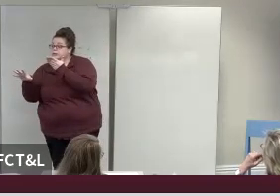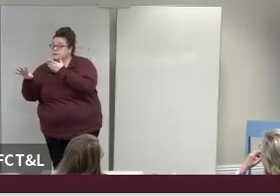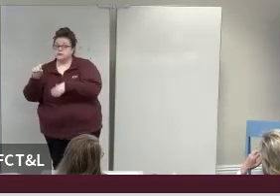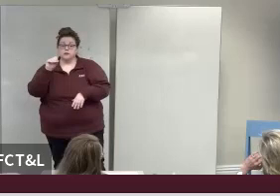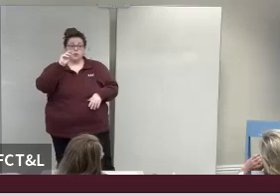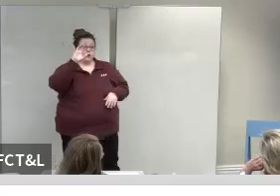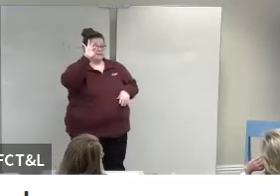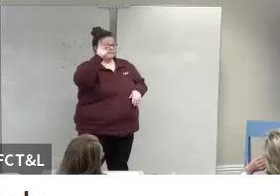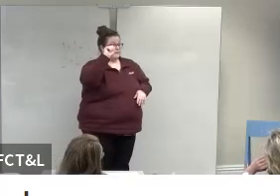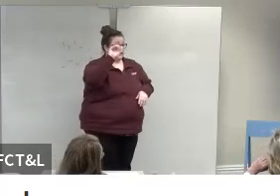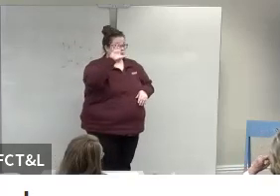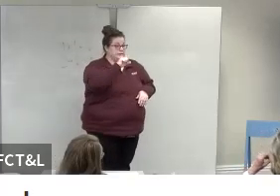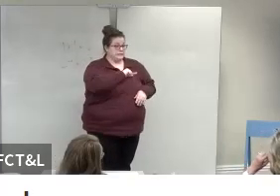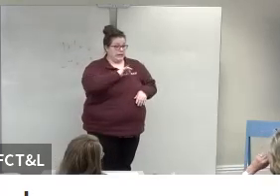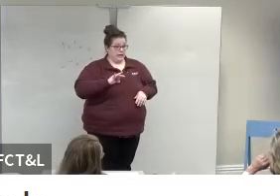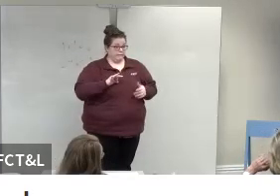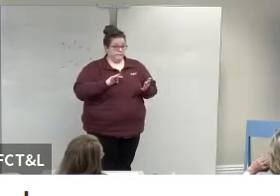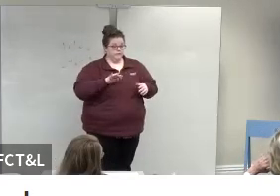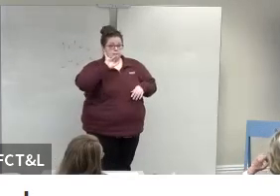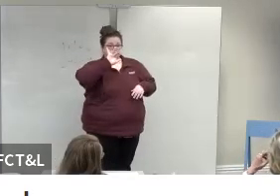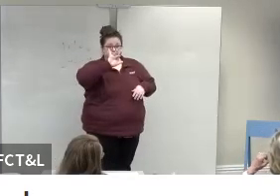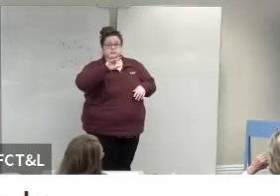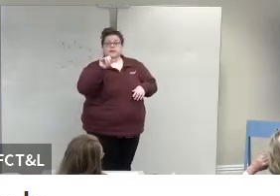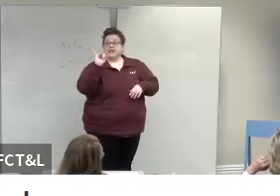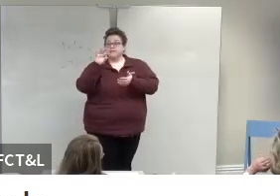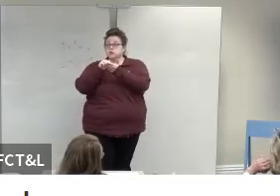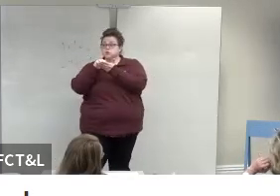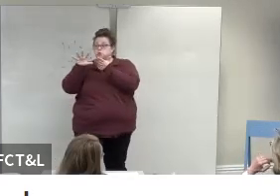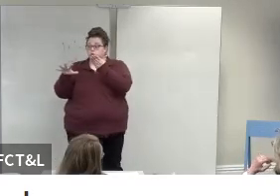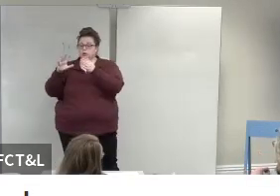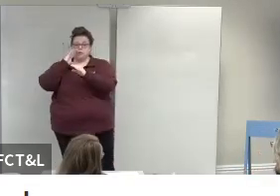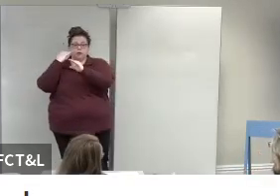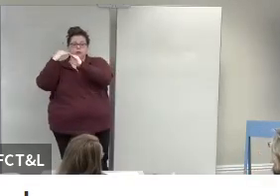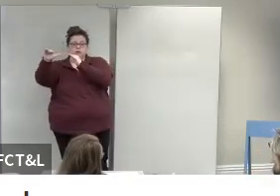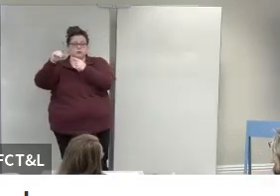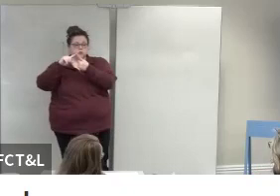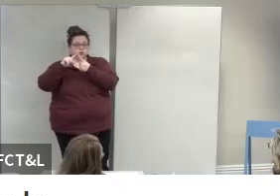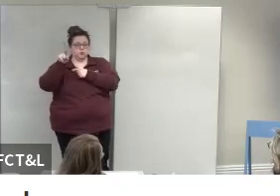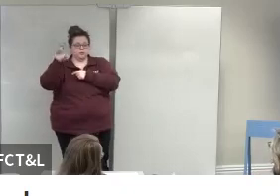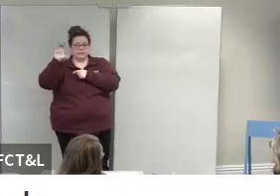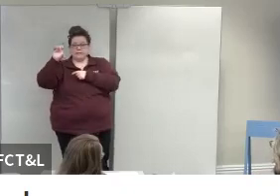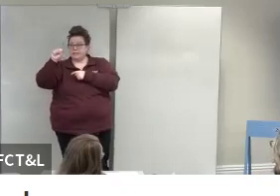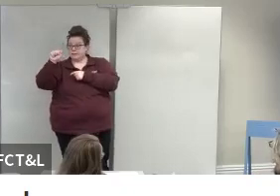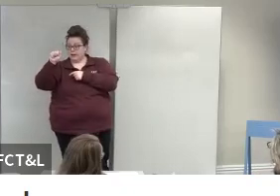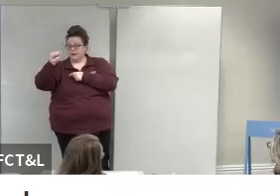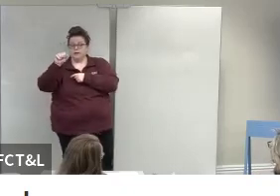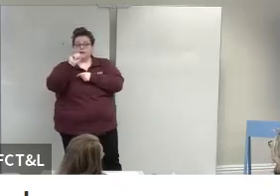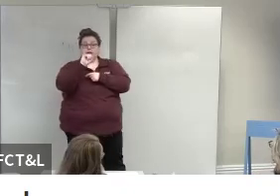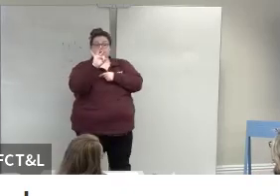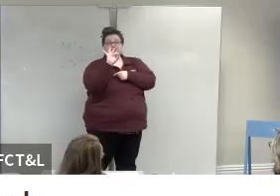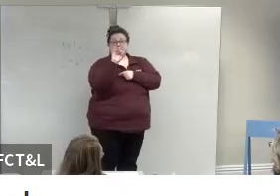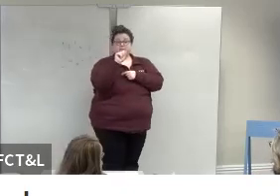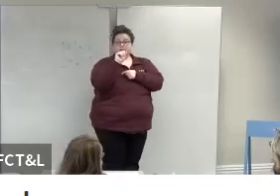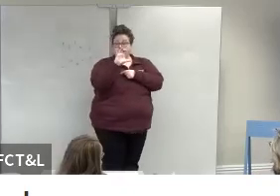So you can pick if it's for a student or if it's for a faculty or staff member. And it goes